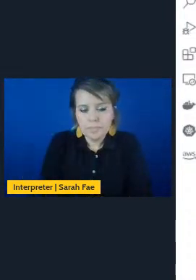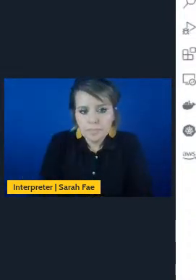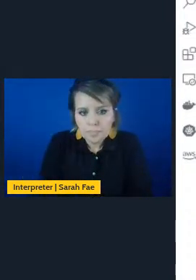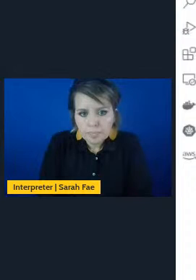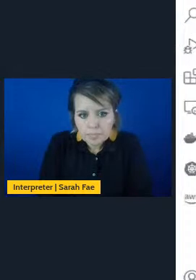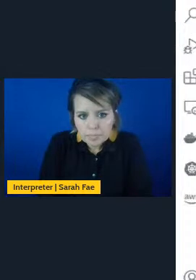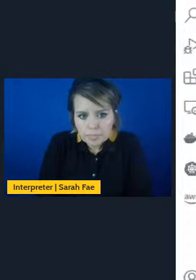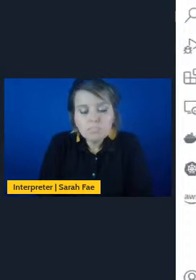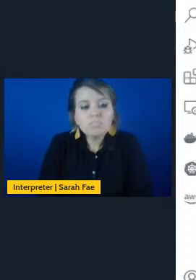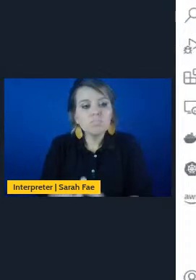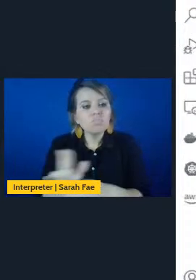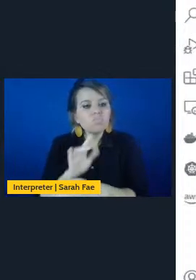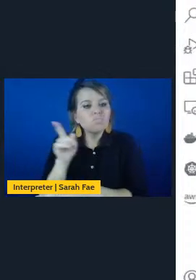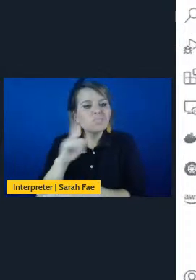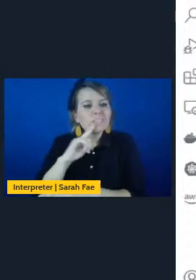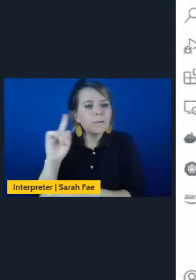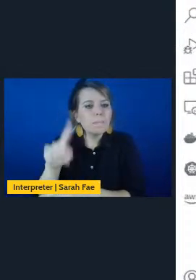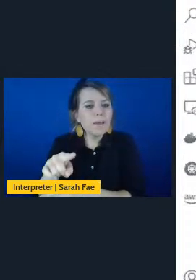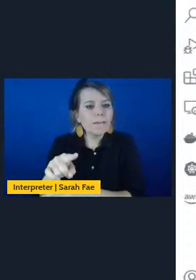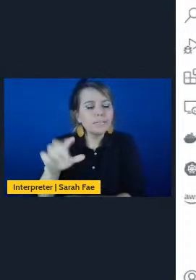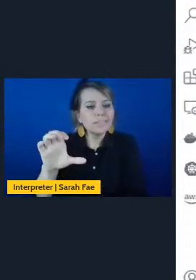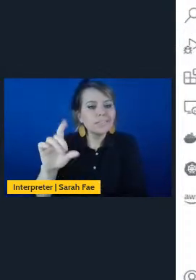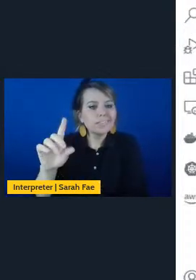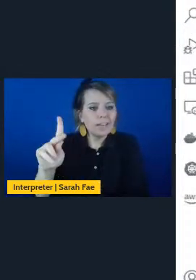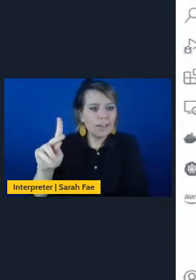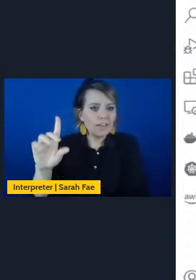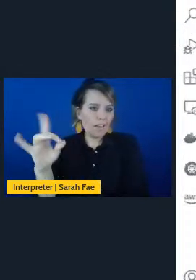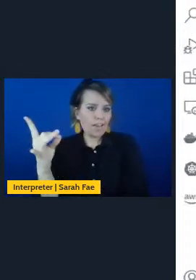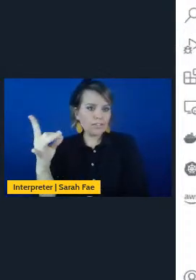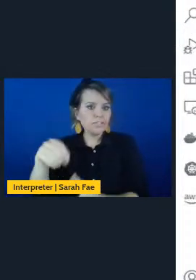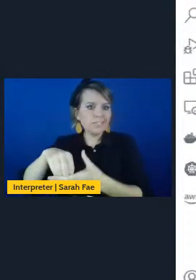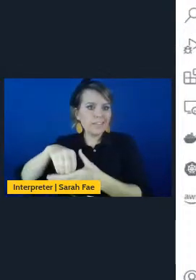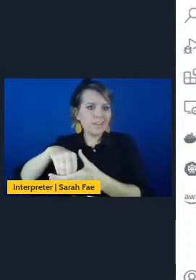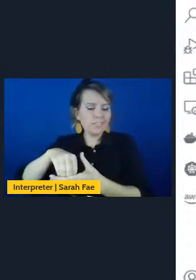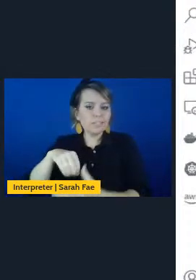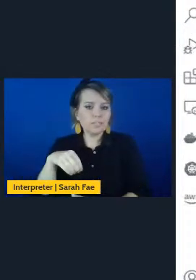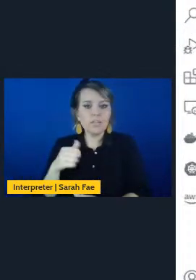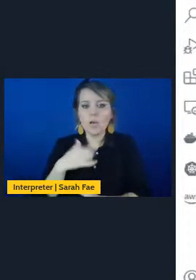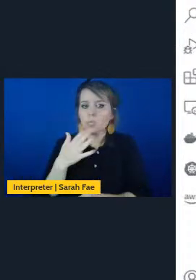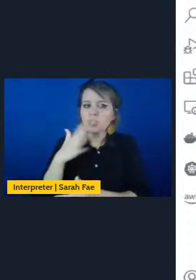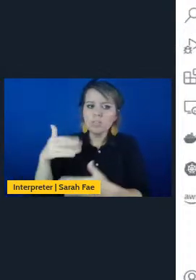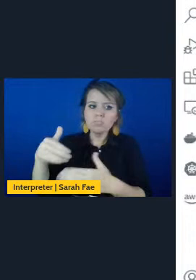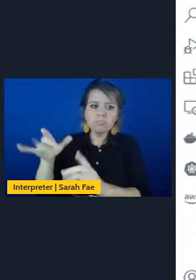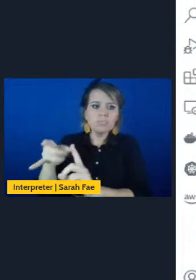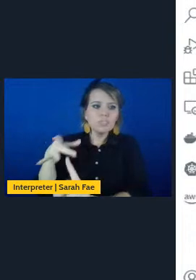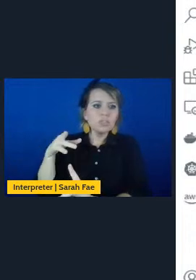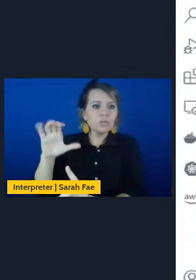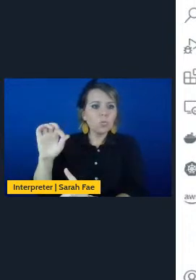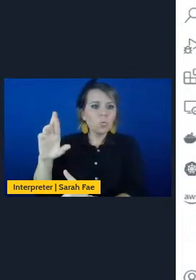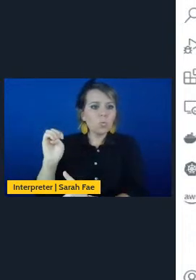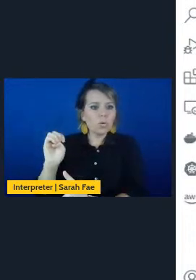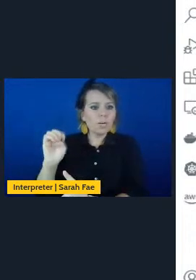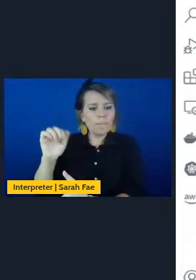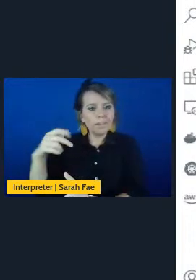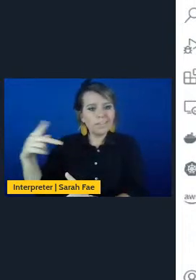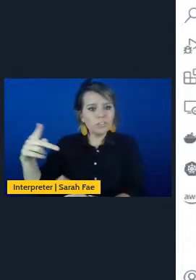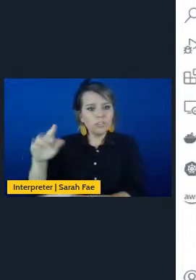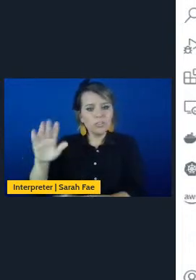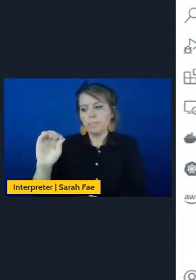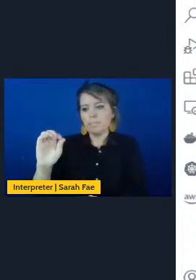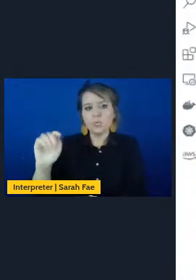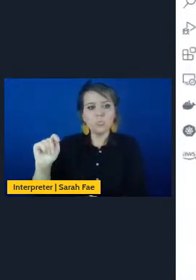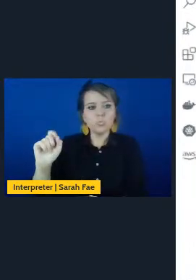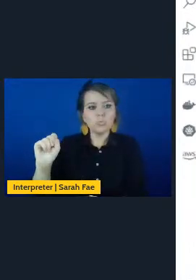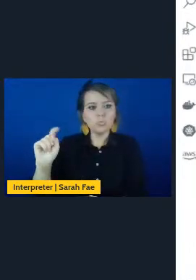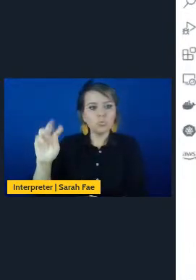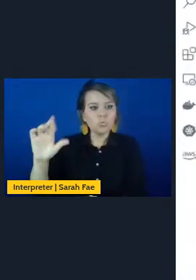this command CDKs init. And I'm going to say, hey, initialize a Go application or bootstrap a Go application for